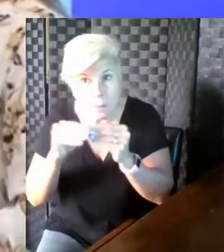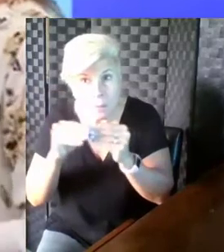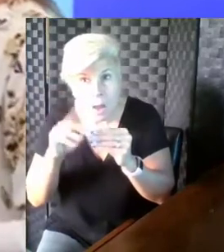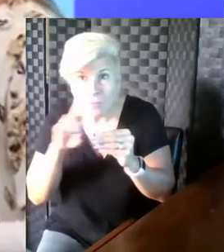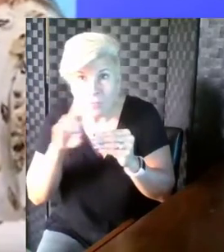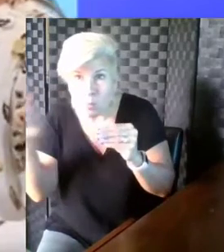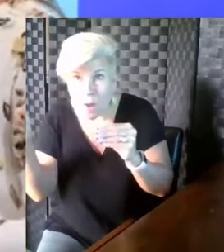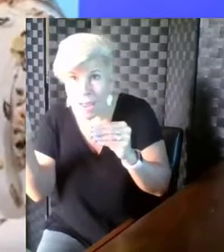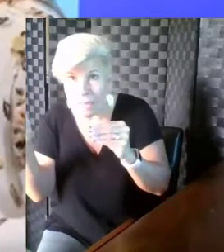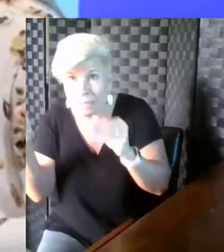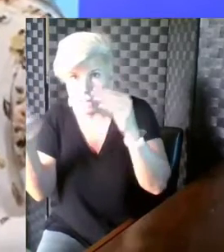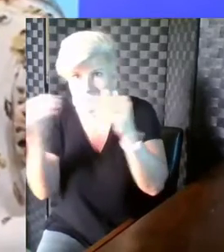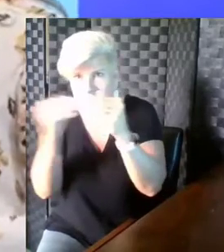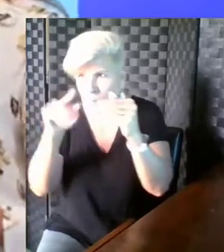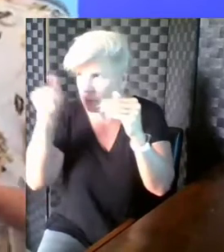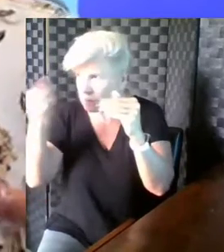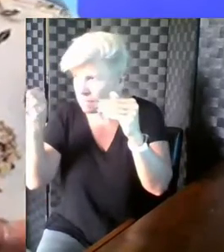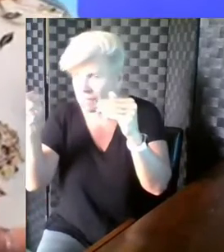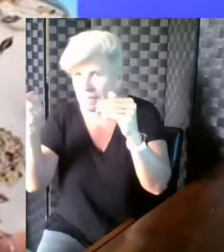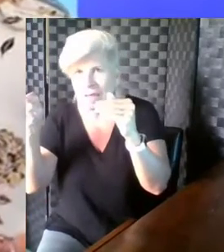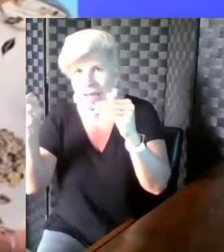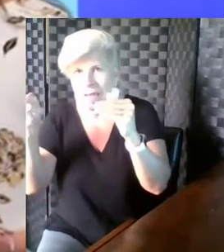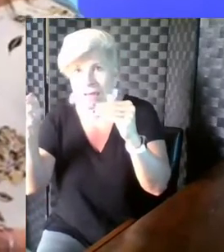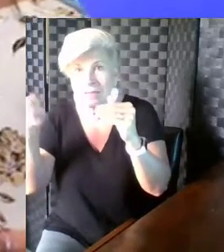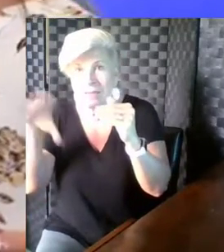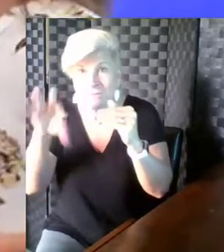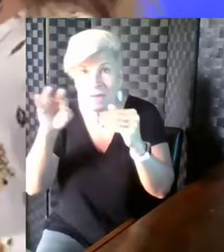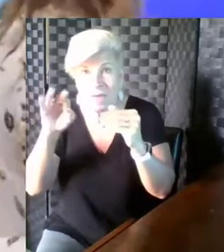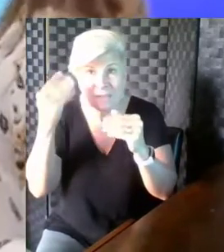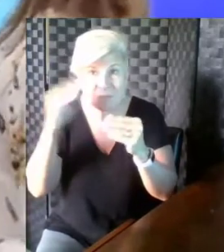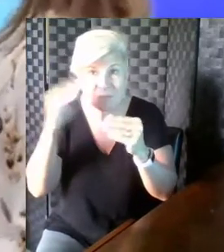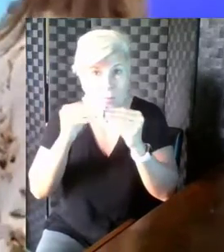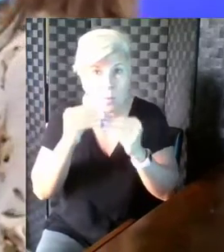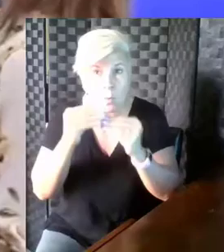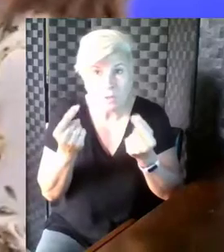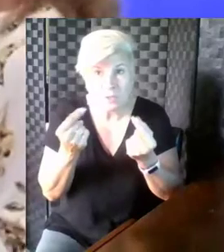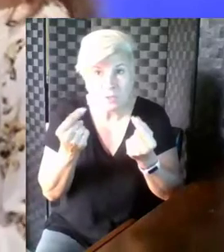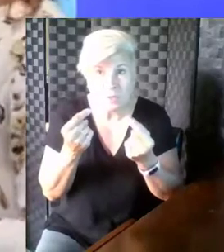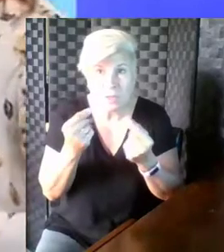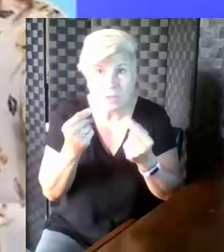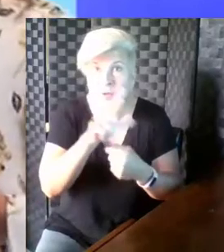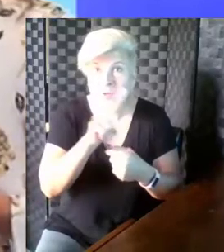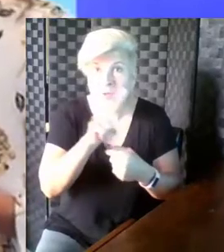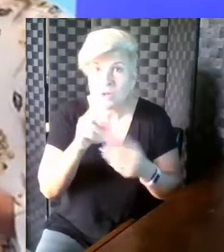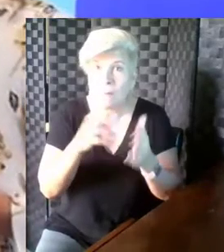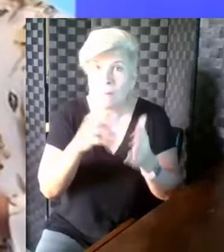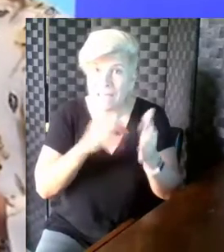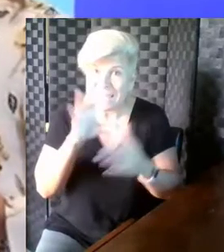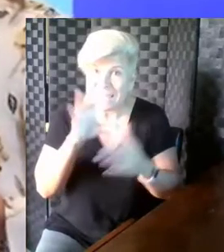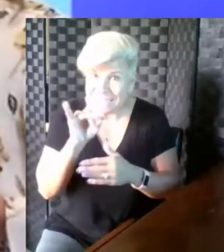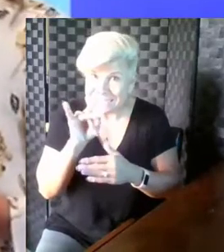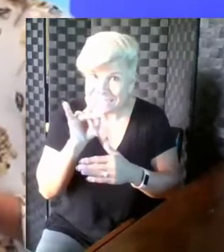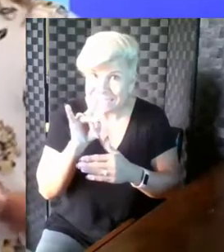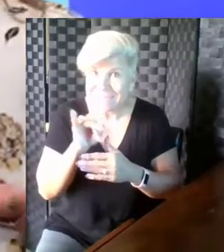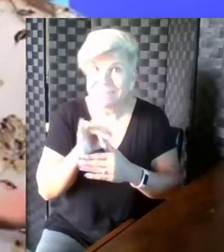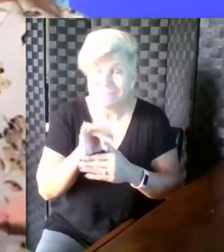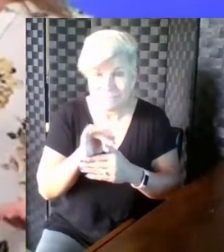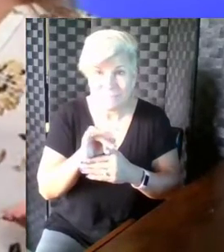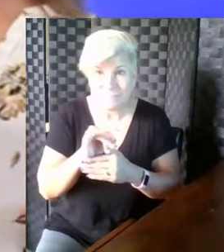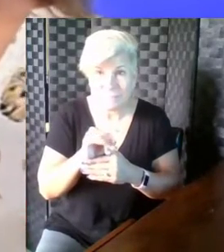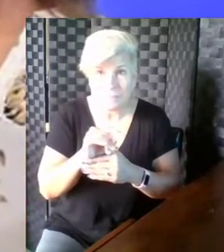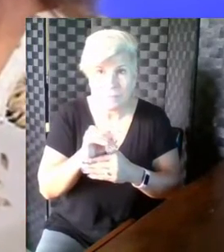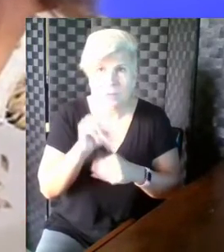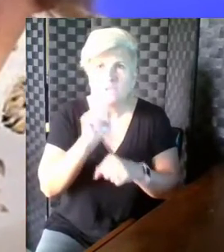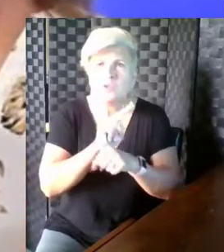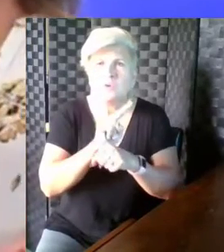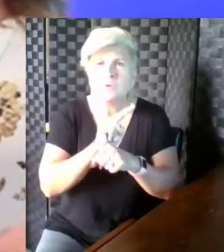is on the right-hand side of the equal sign. So to find that unknown number, all I have to do is 32 minus 18. Now, we